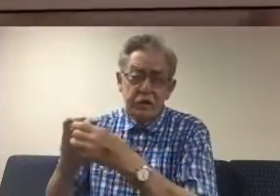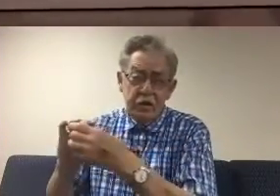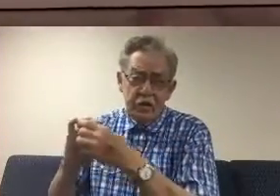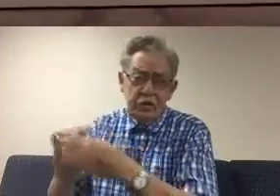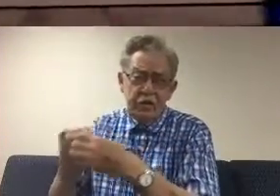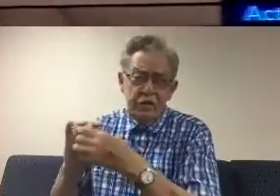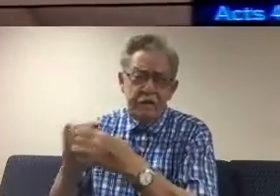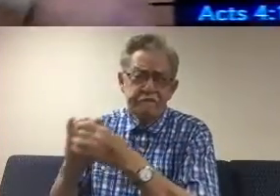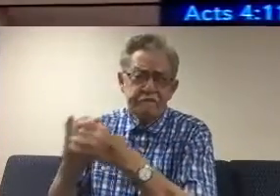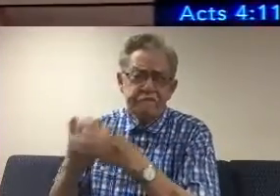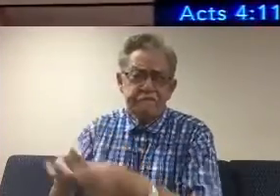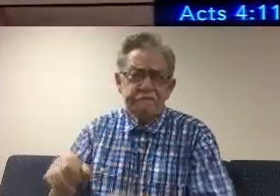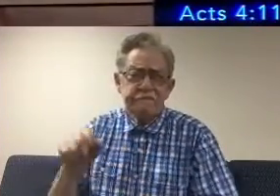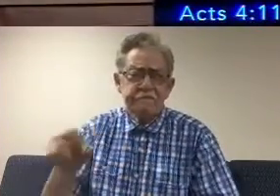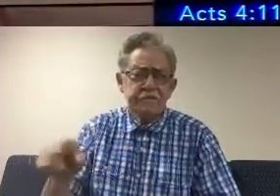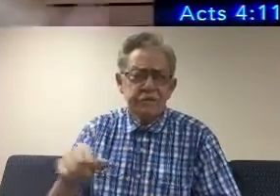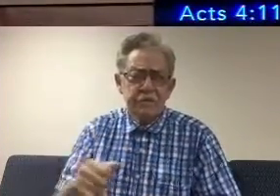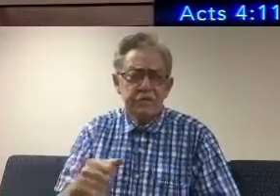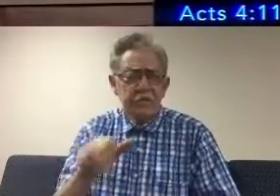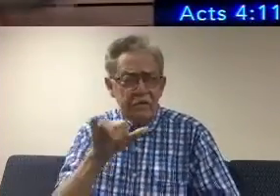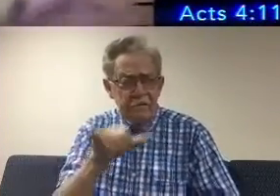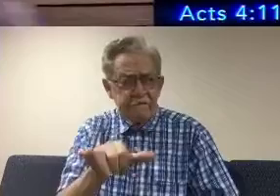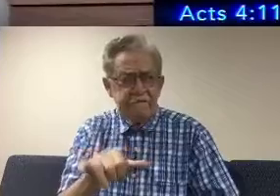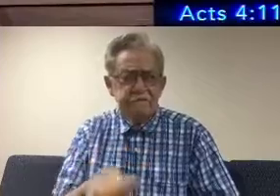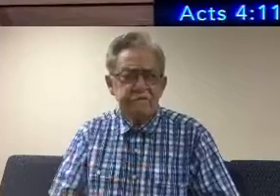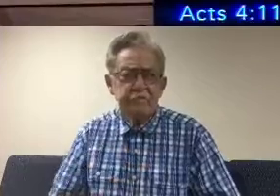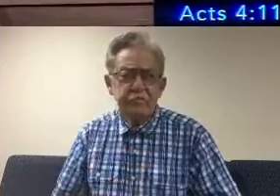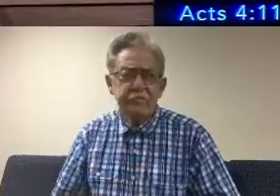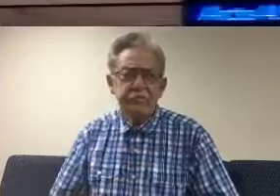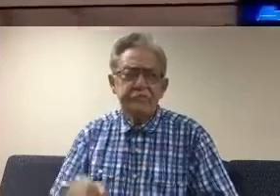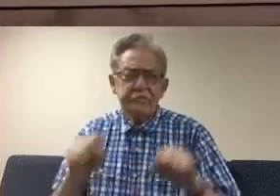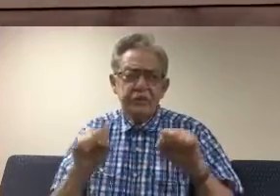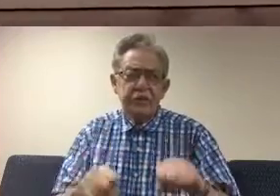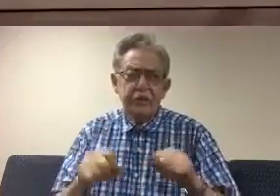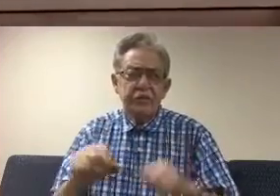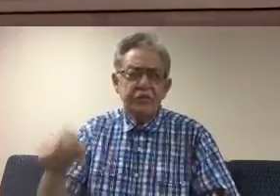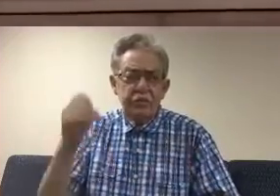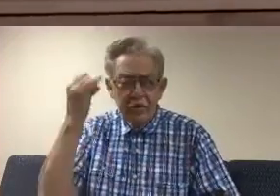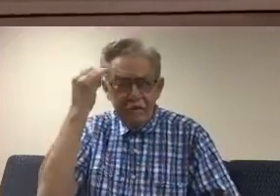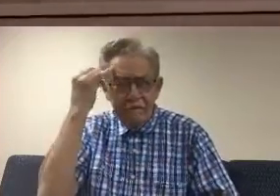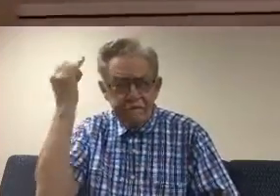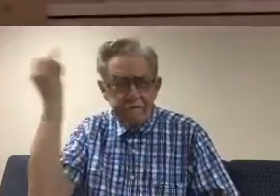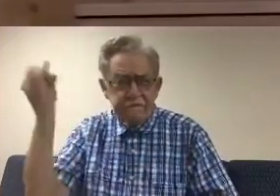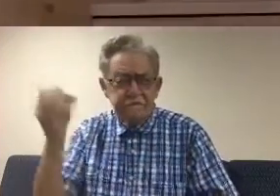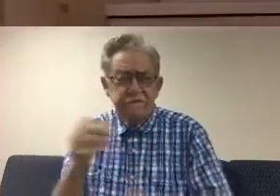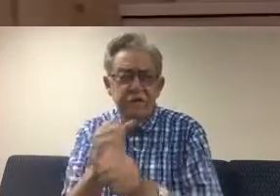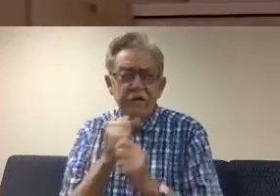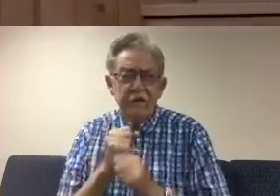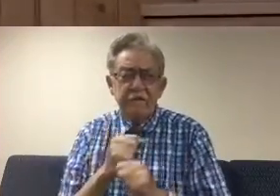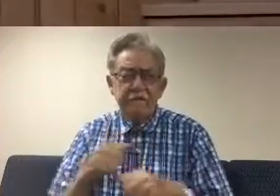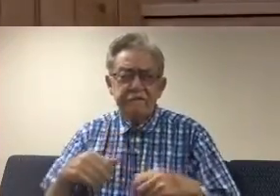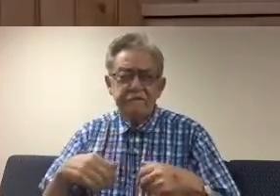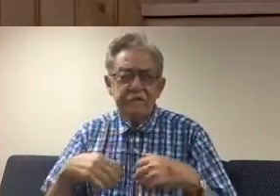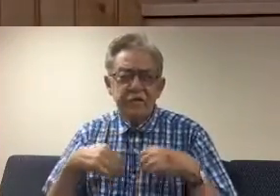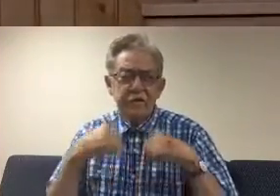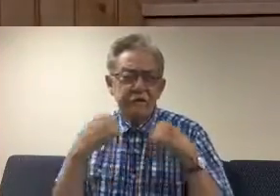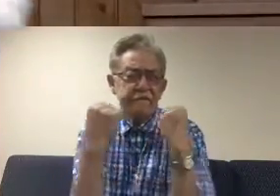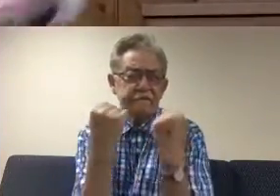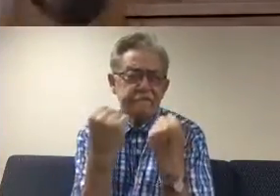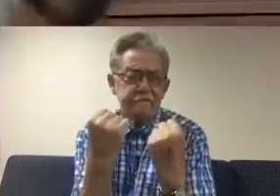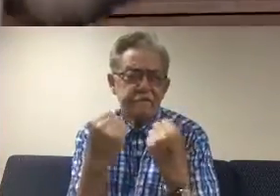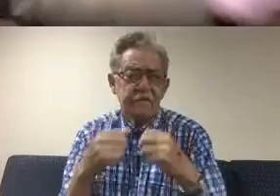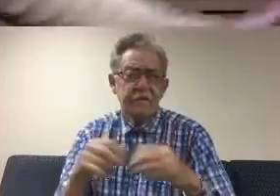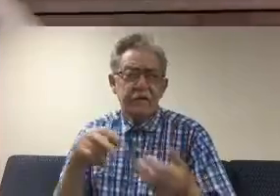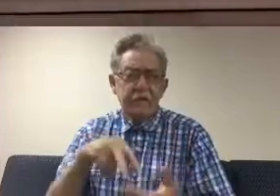the one for which all this is for. Can you imagine what it took to have the boldness to stand